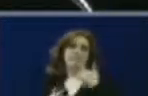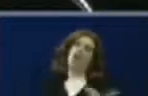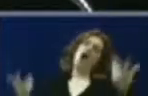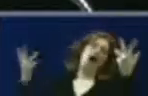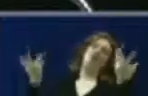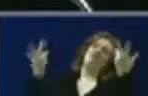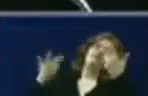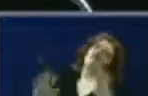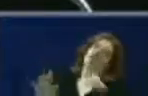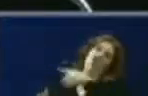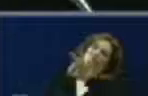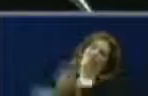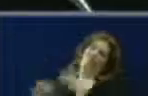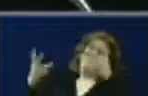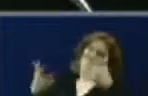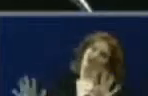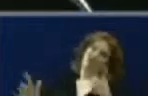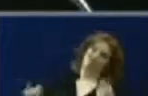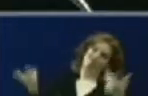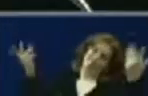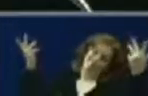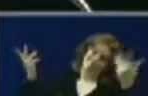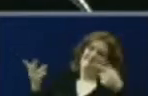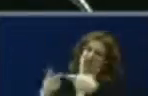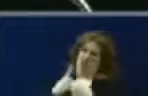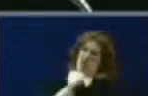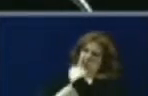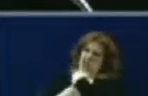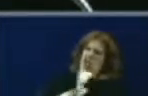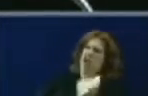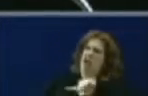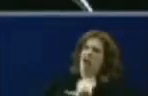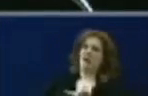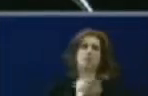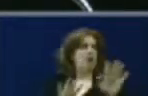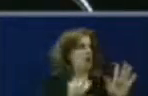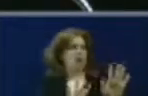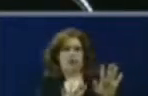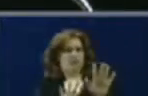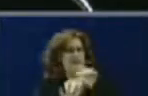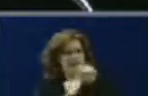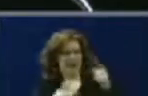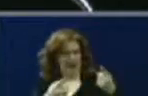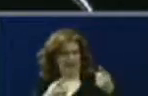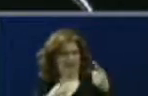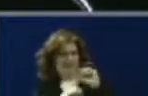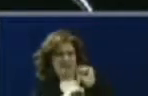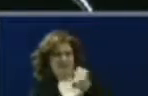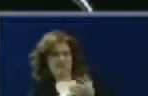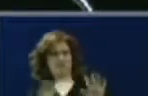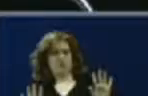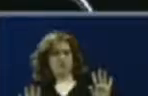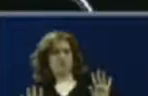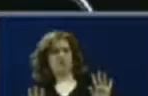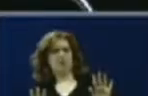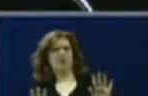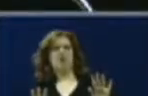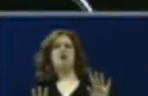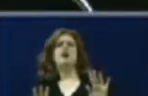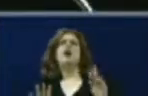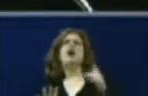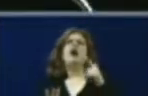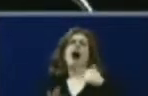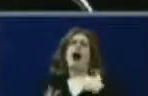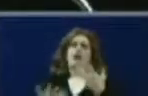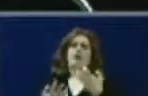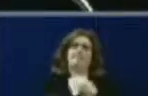it, you voted for it, you know, and you're attacking us, which isn't the case. So I just wish